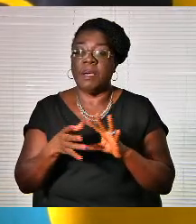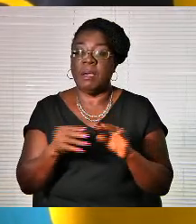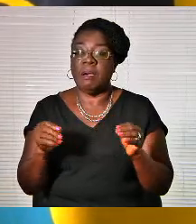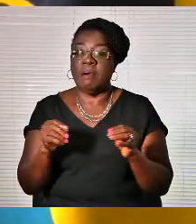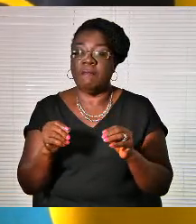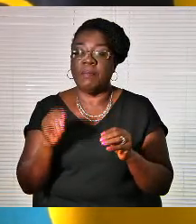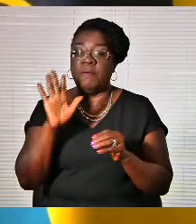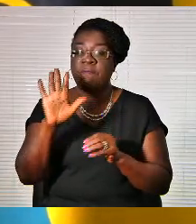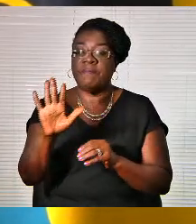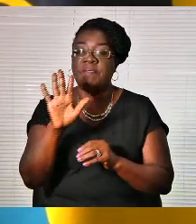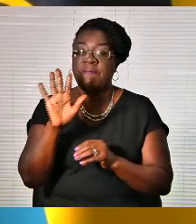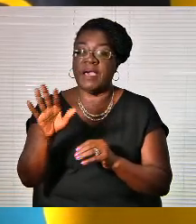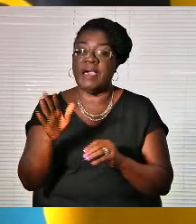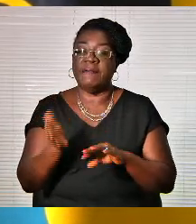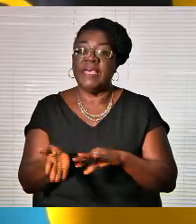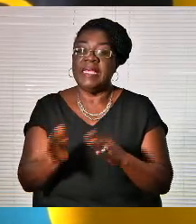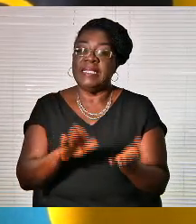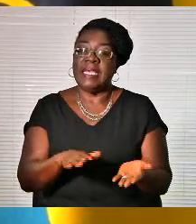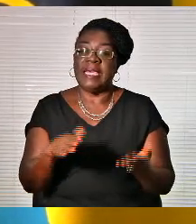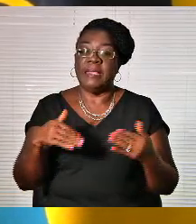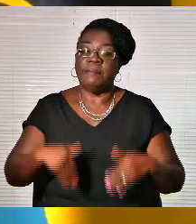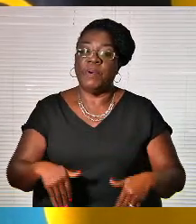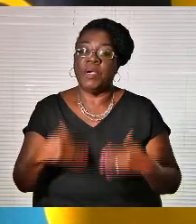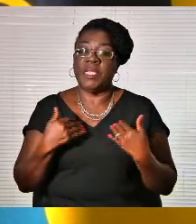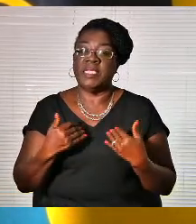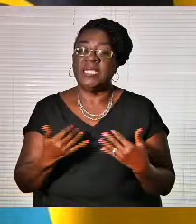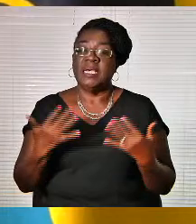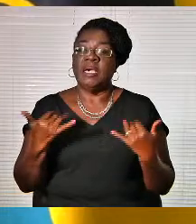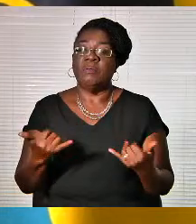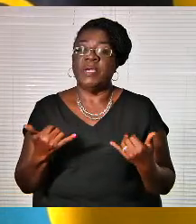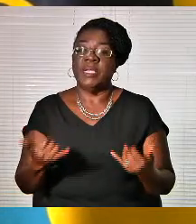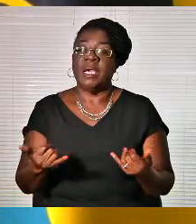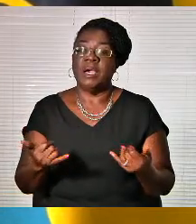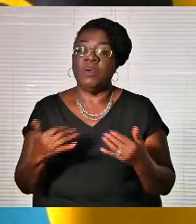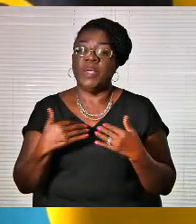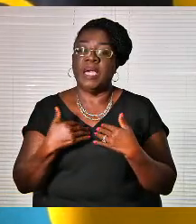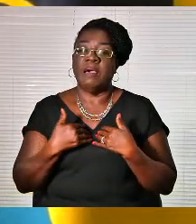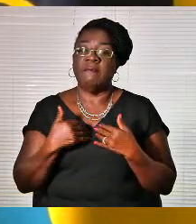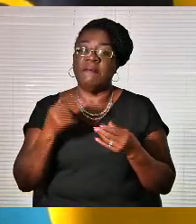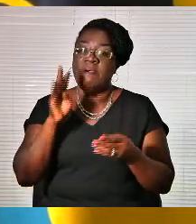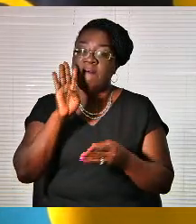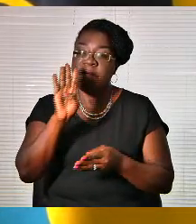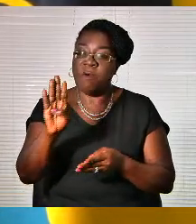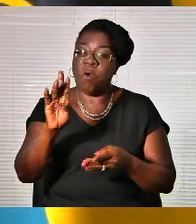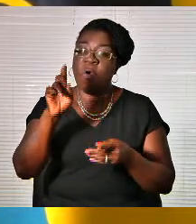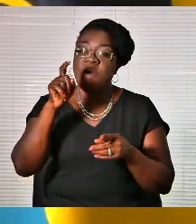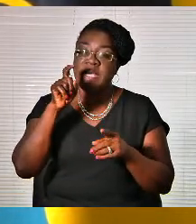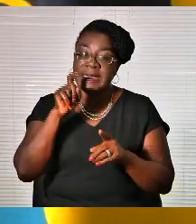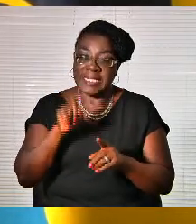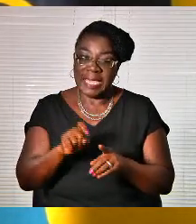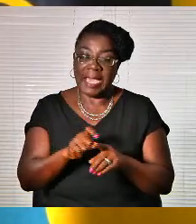for 55 bodies, but to date I think we're running 4 times that amount.